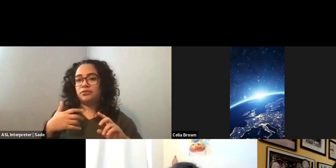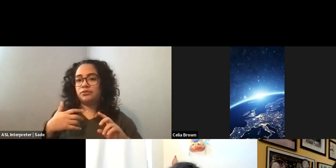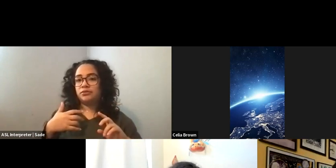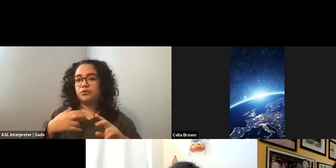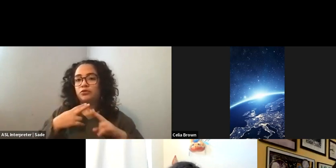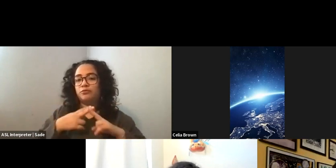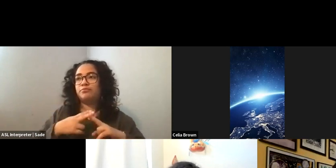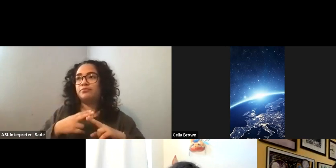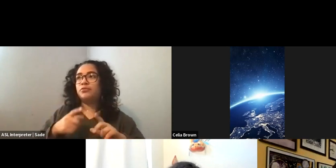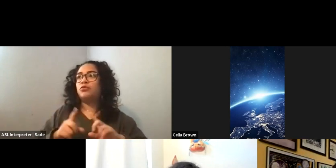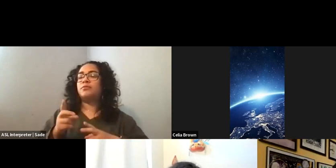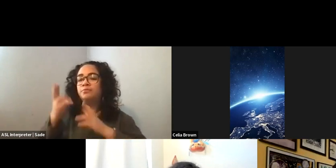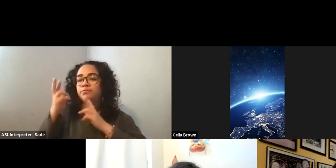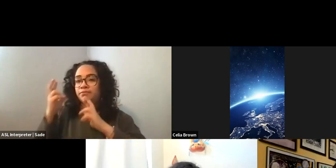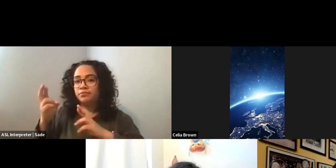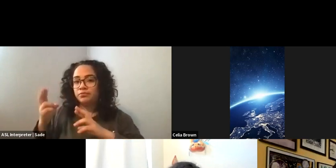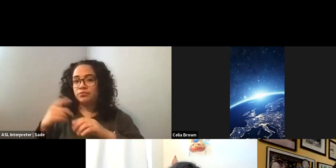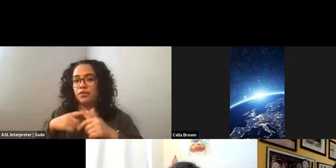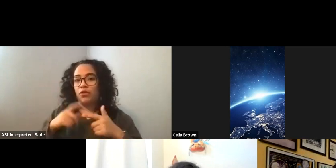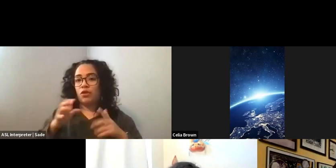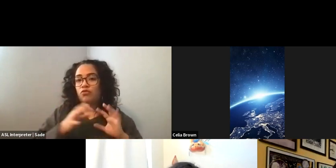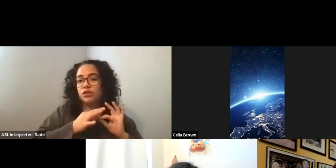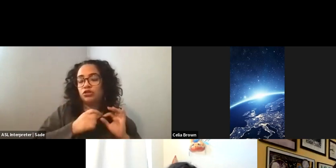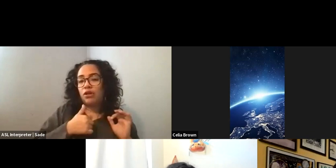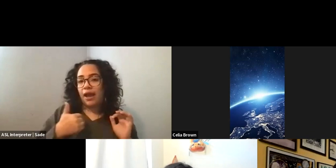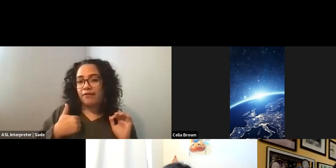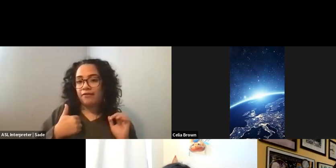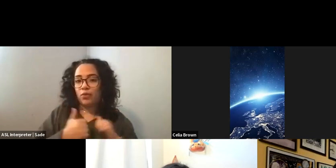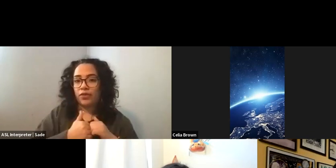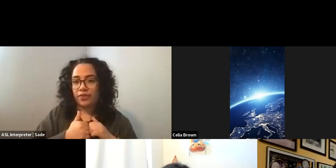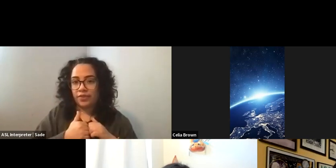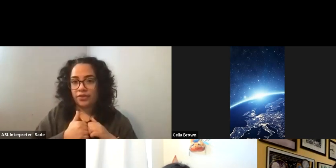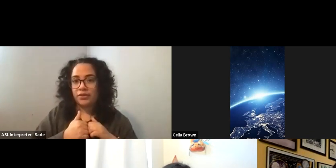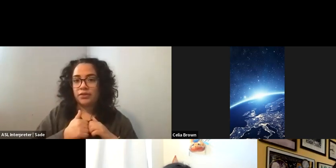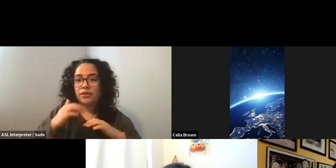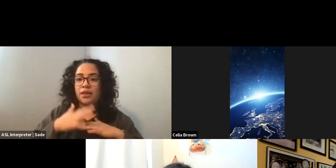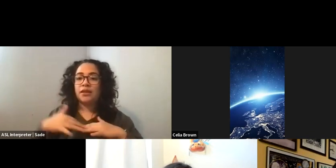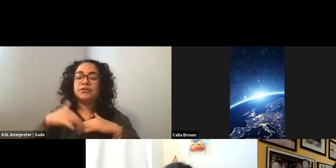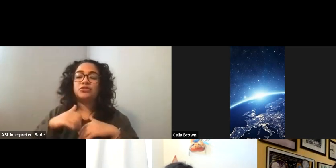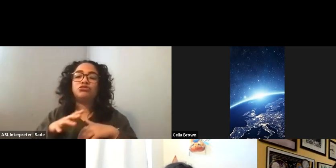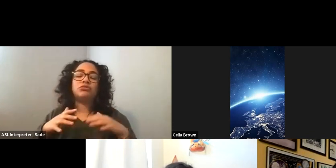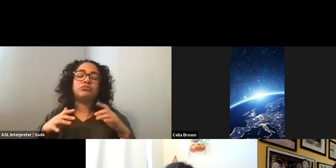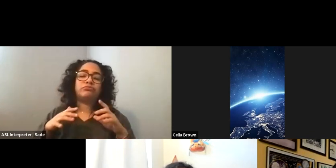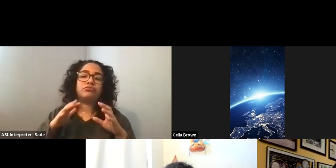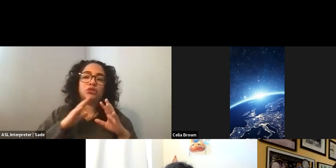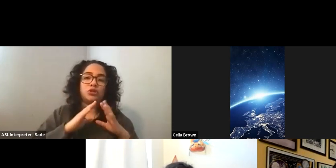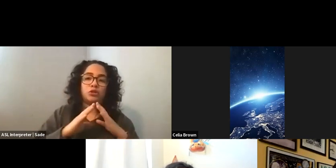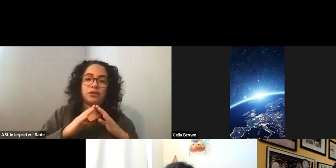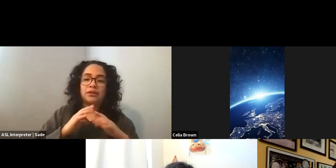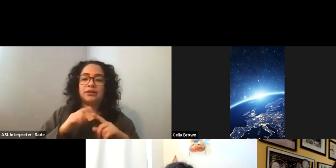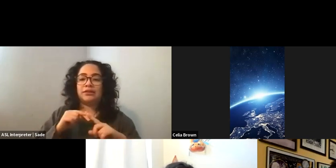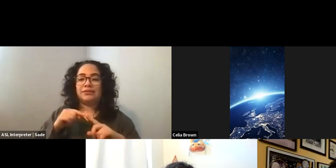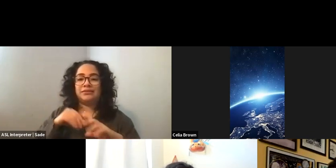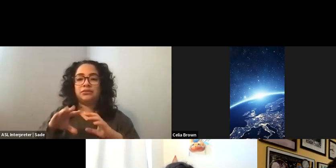the relationship that I have with indigenous communities in sub-Saharan Africa,